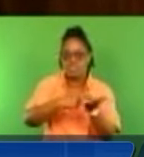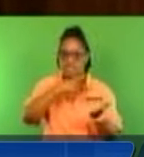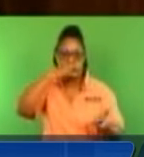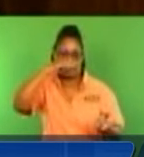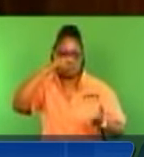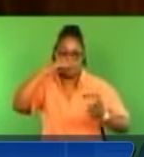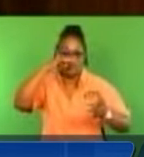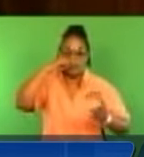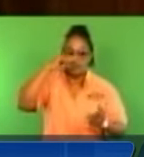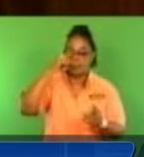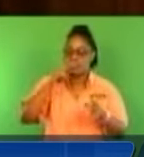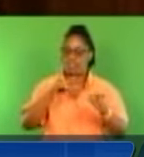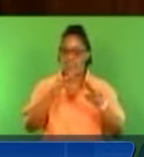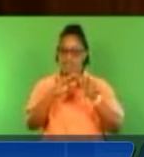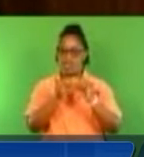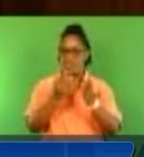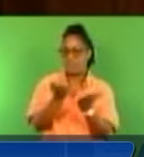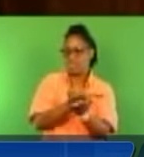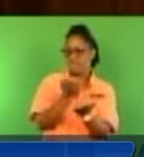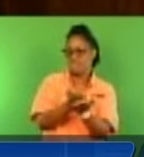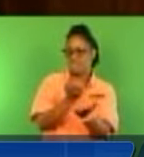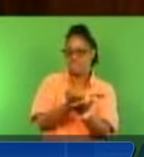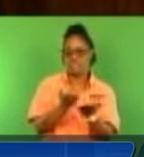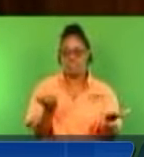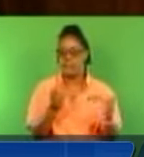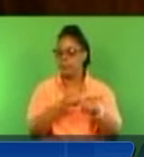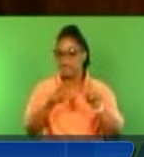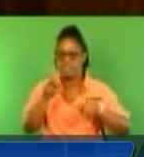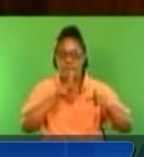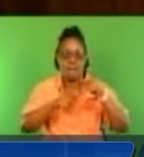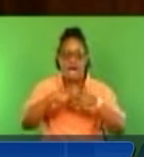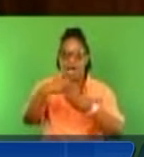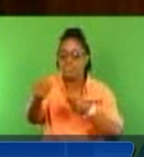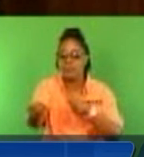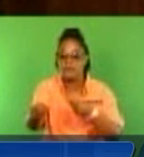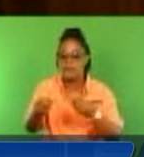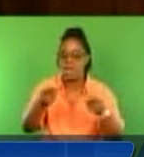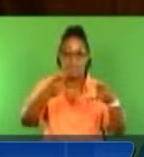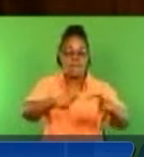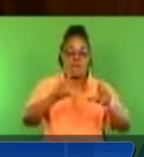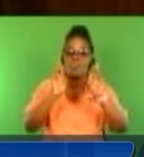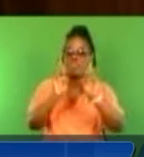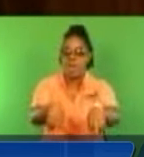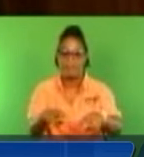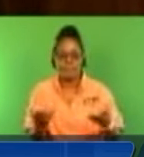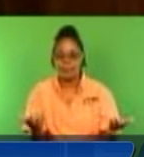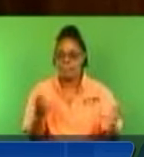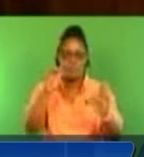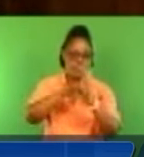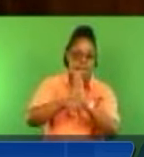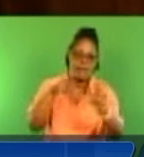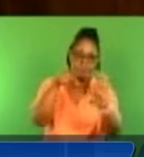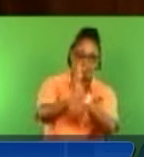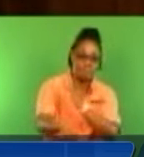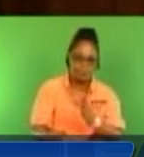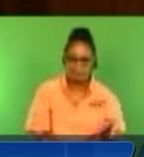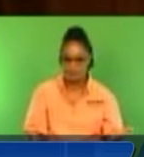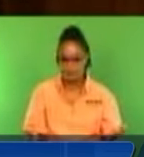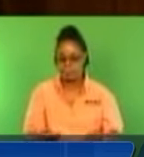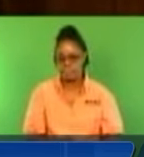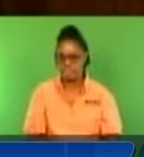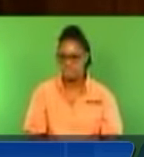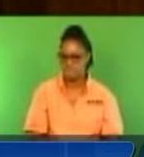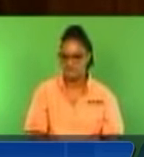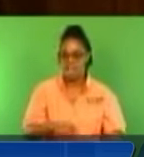about the economy, some innocent citizen will be robbed and murdered. There is a war on the outside.